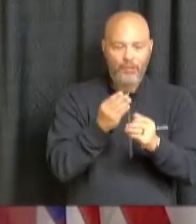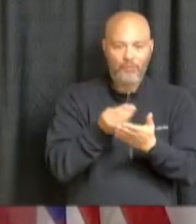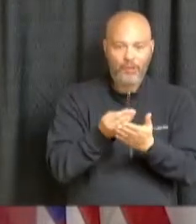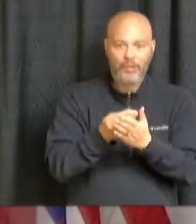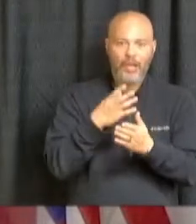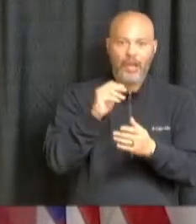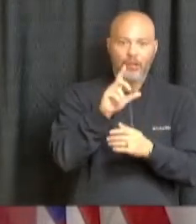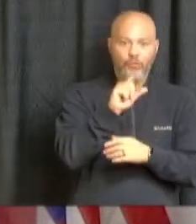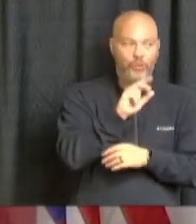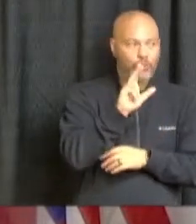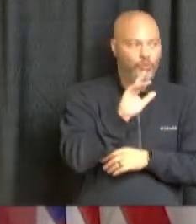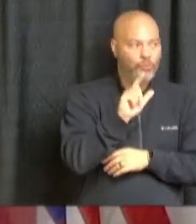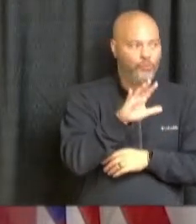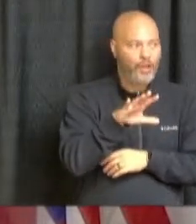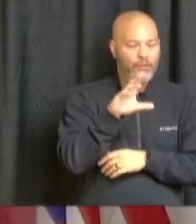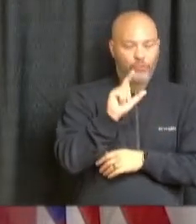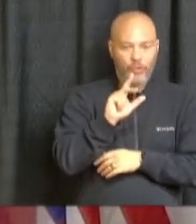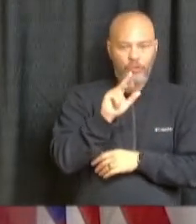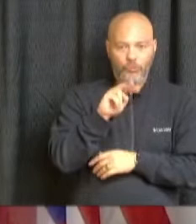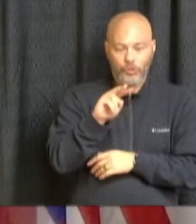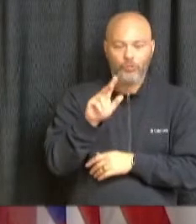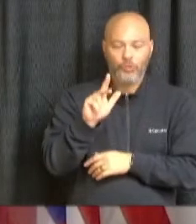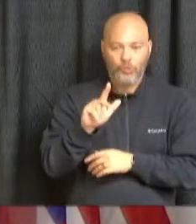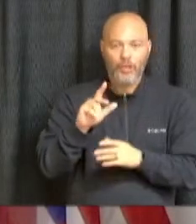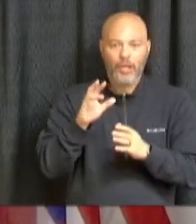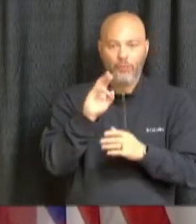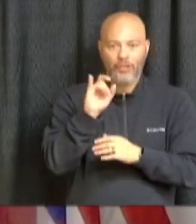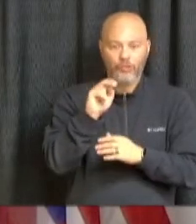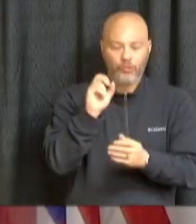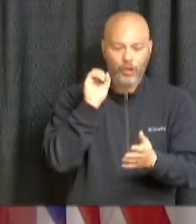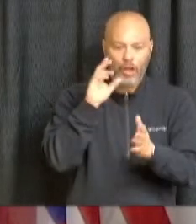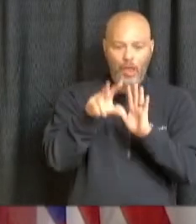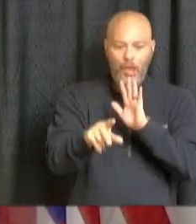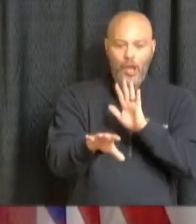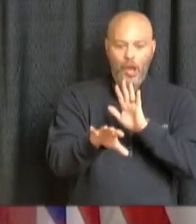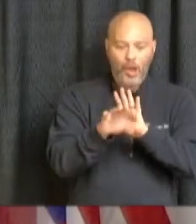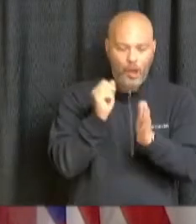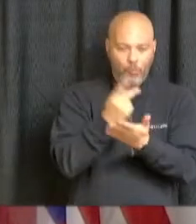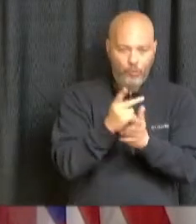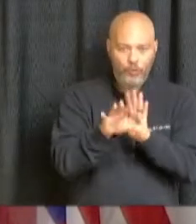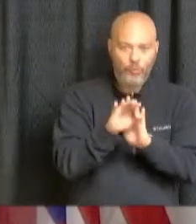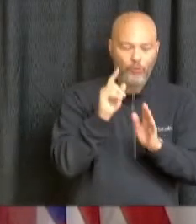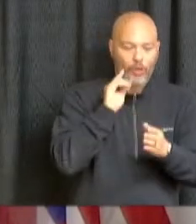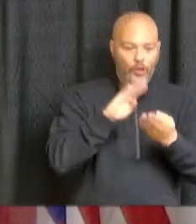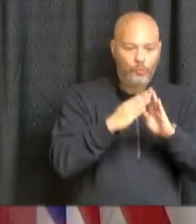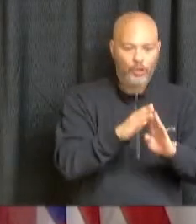45, 2022-23, a resolution approving appointments to the Community Health